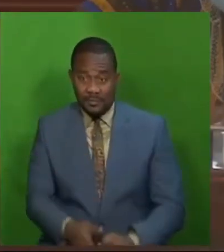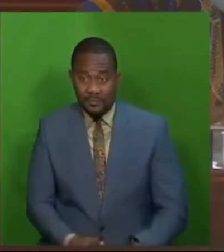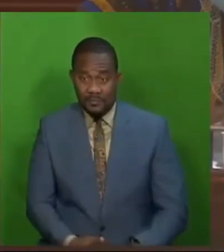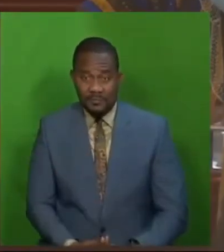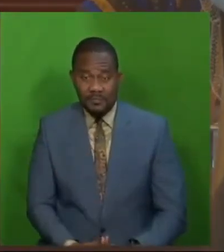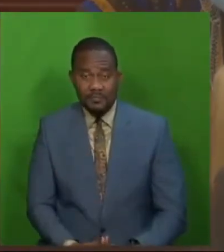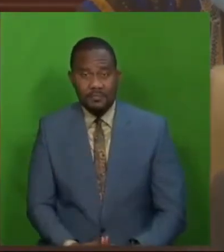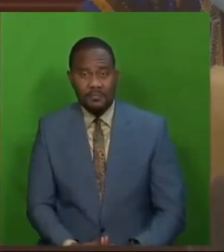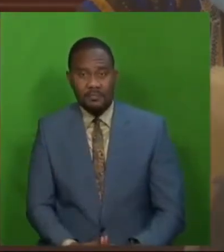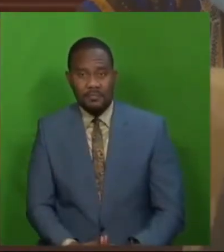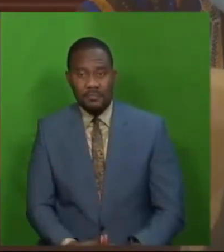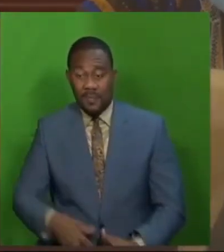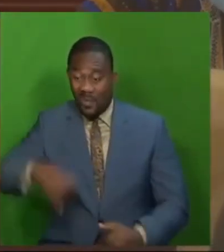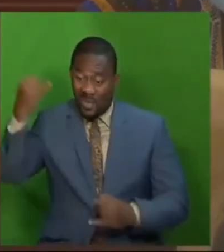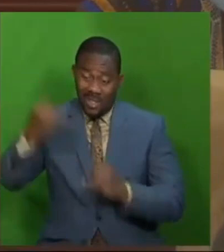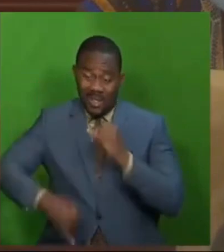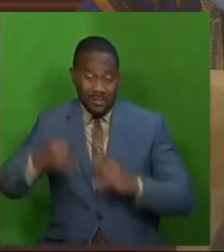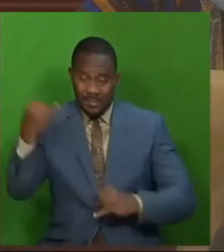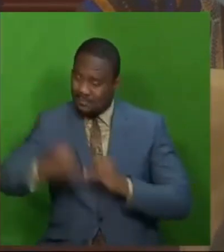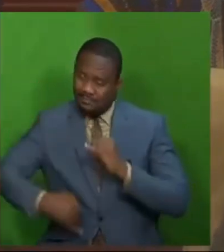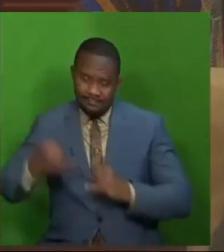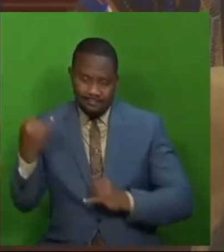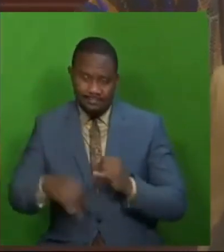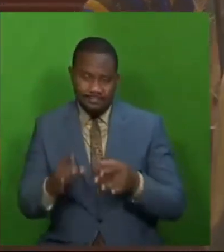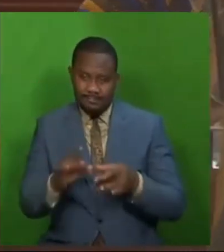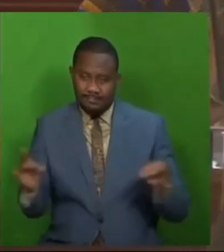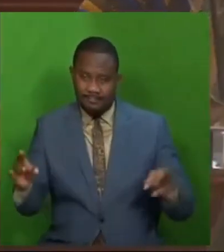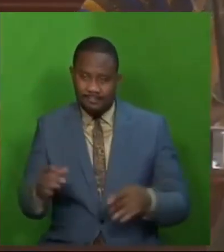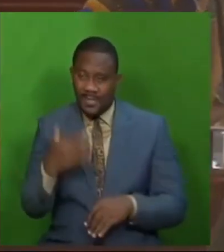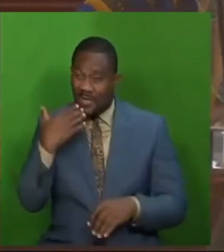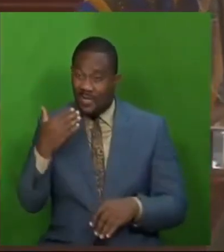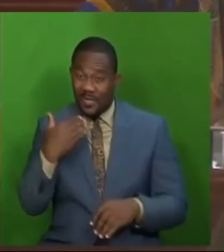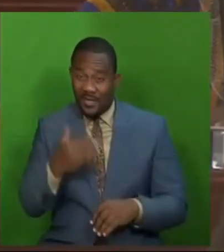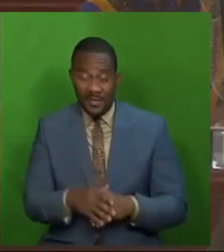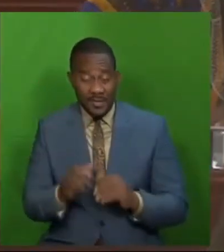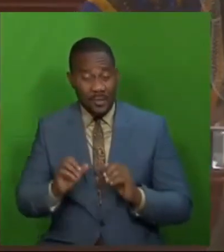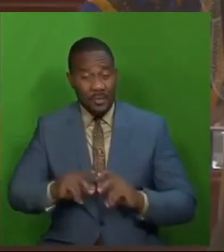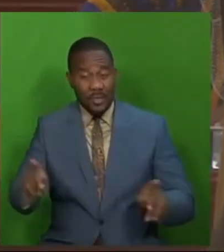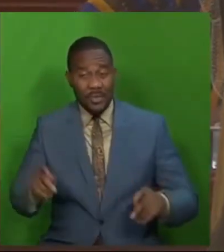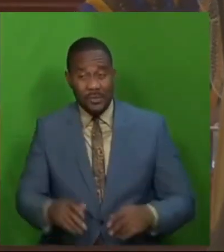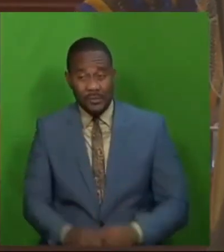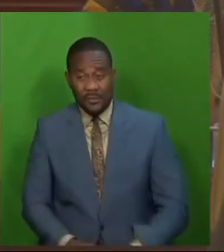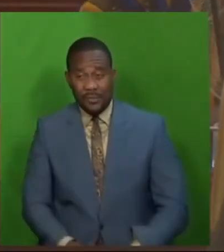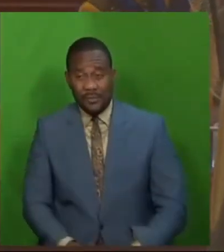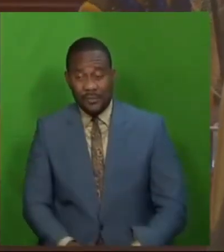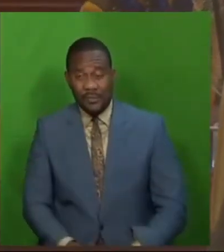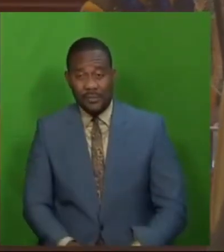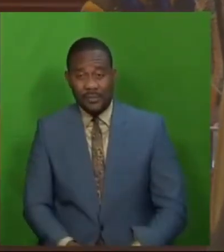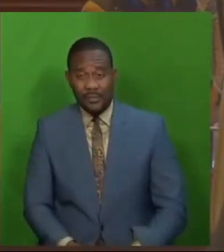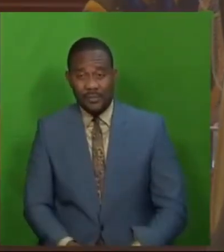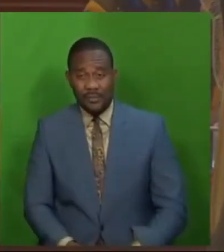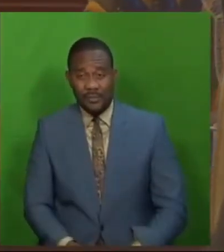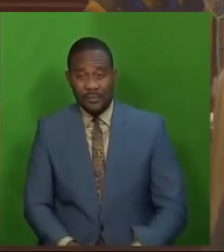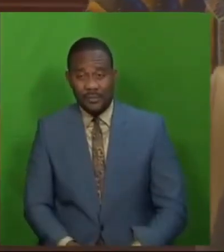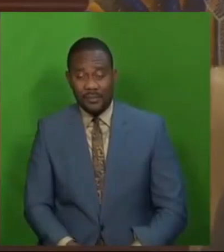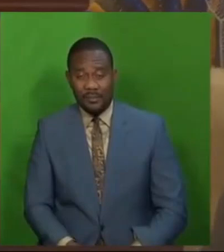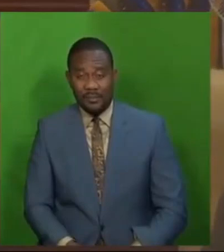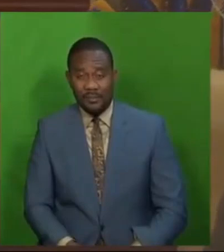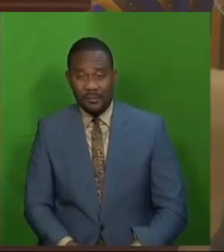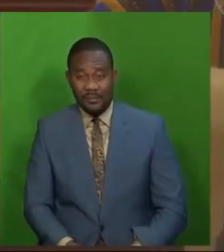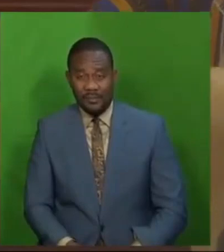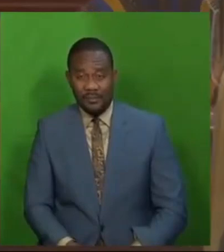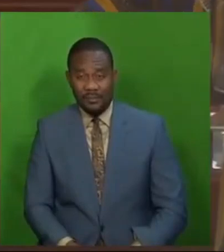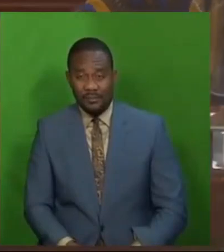last sentence. Mr. Speaker, I thank you very much for the opportunity. And in short,